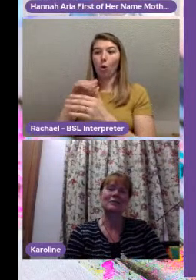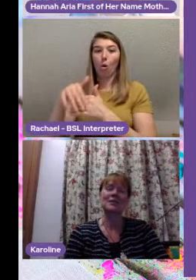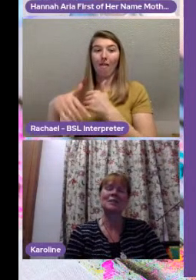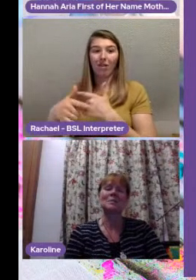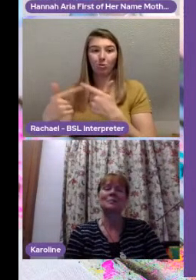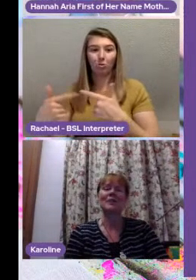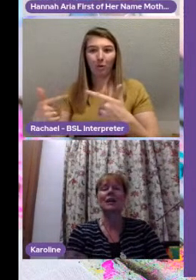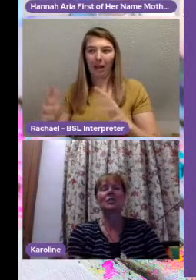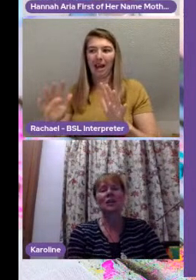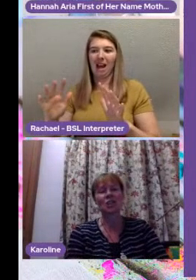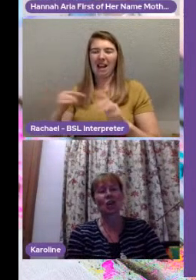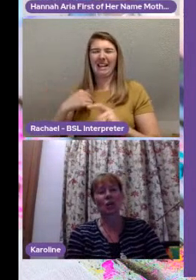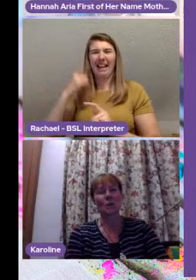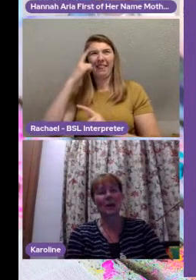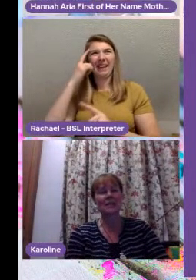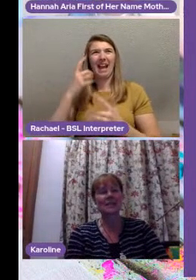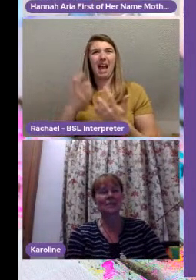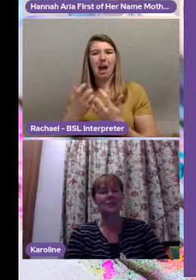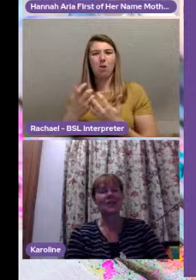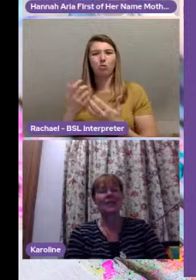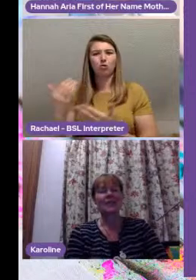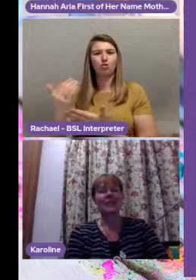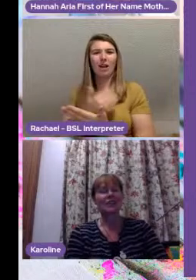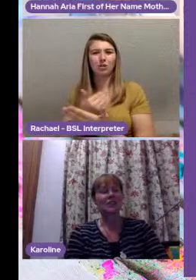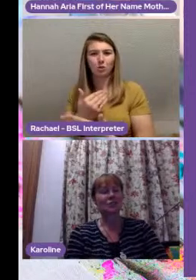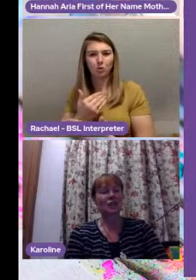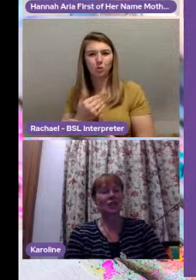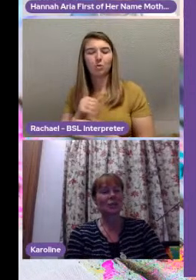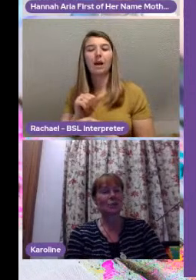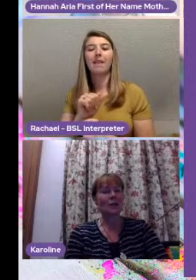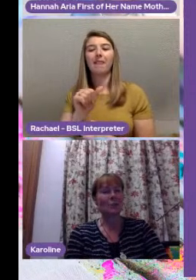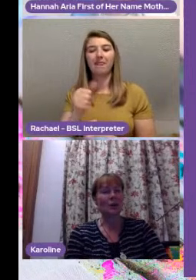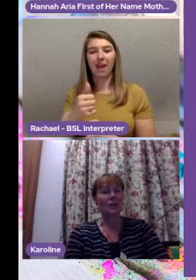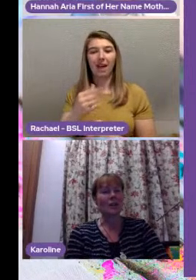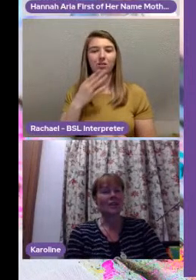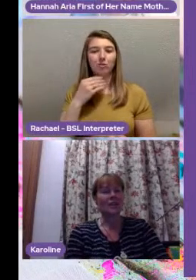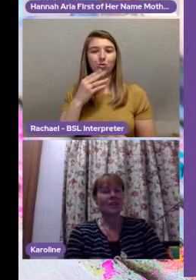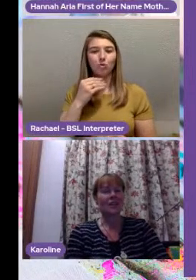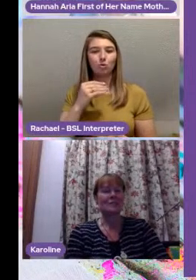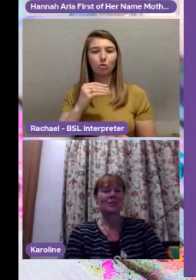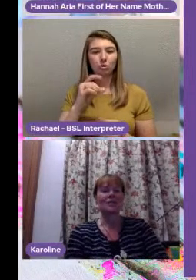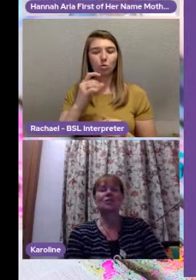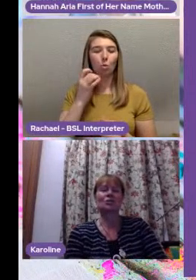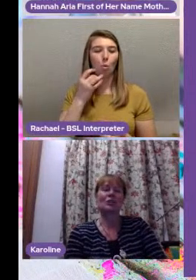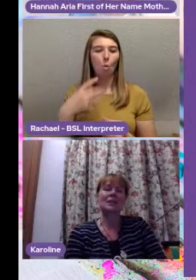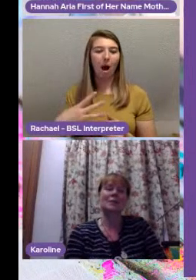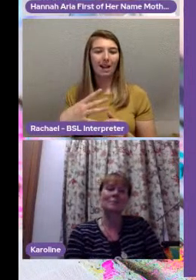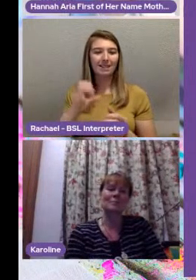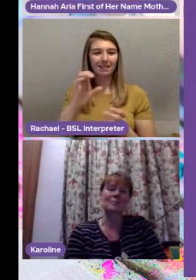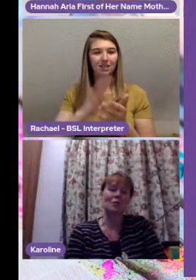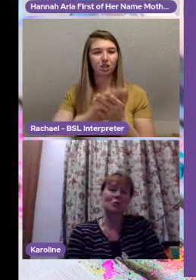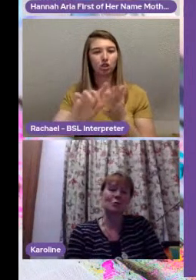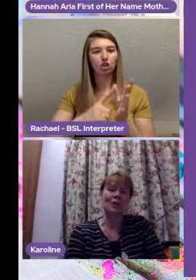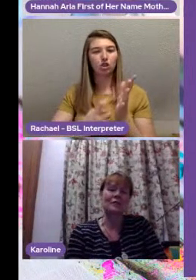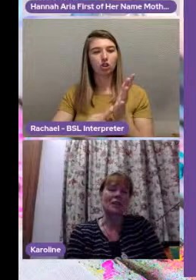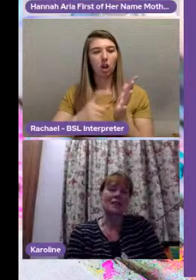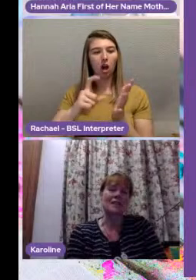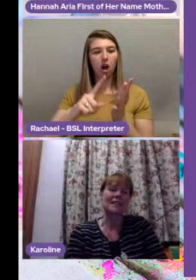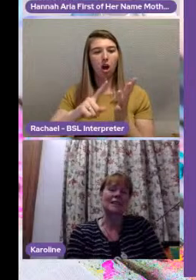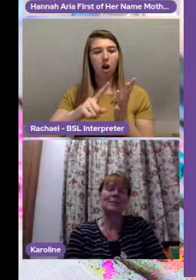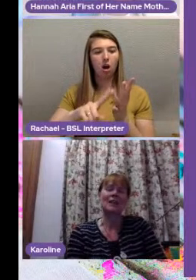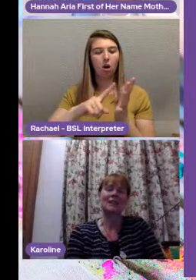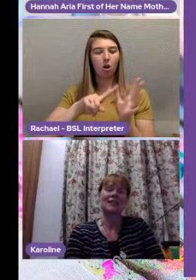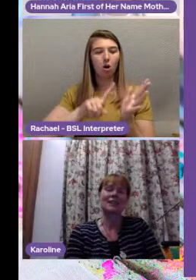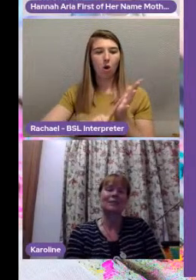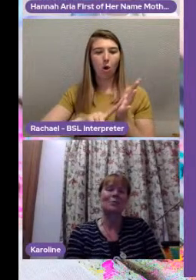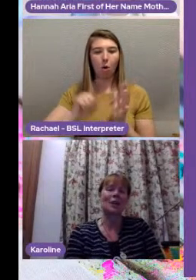And there was I got a charcoal pencil, actually strangely a white one, to try and draw whatever I